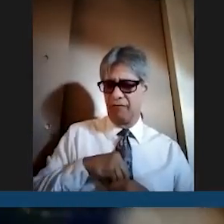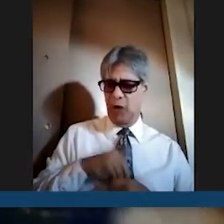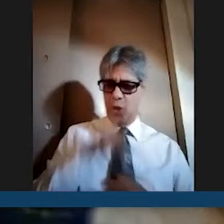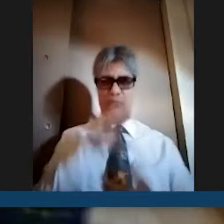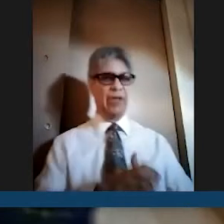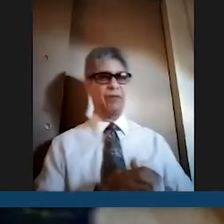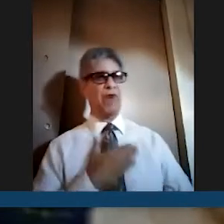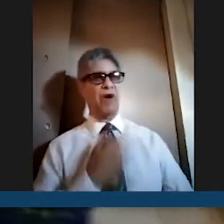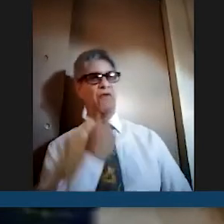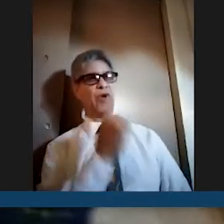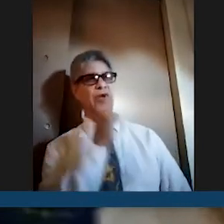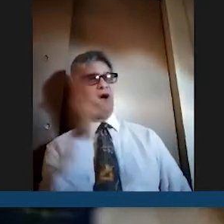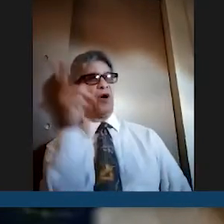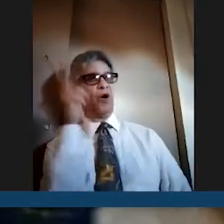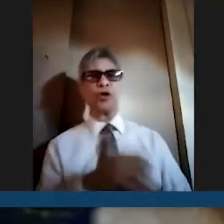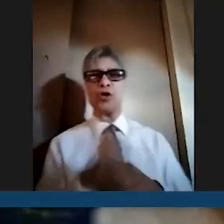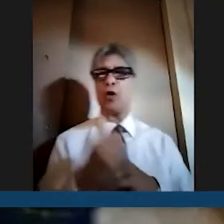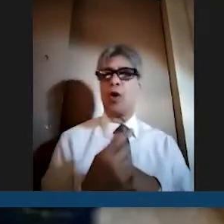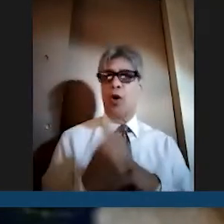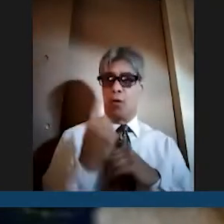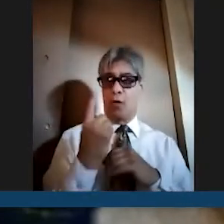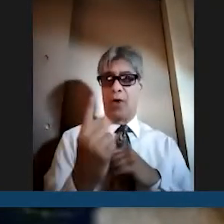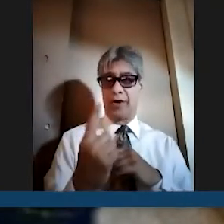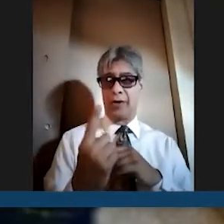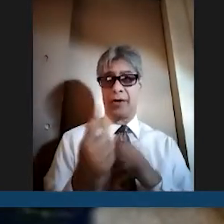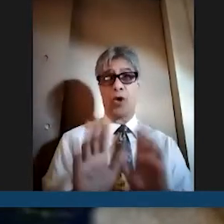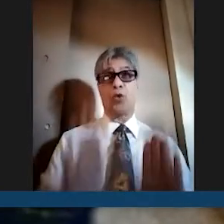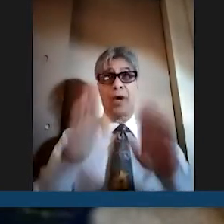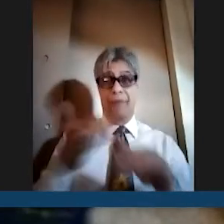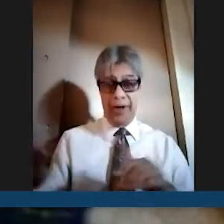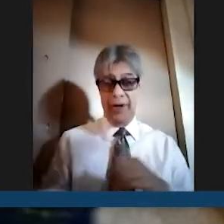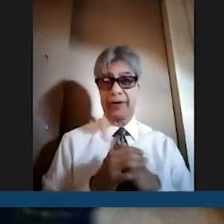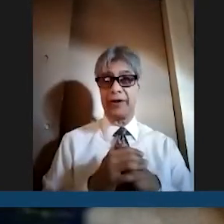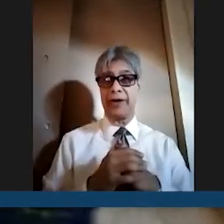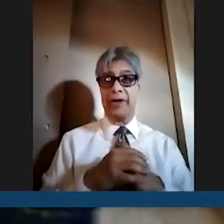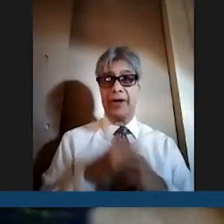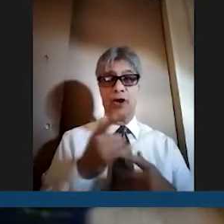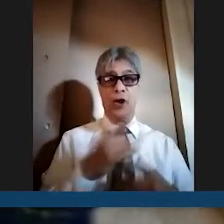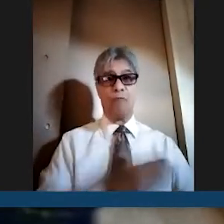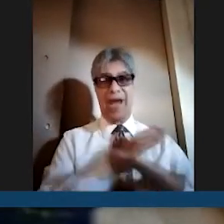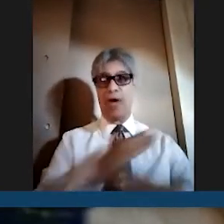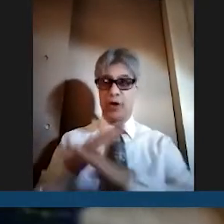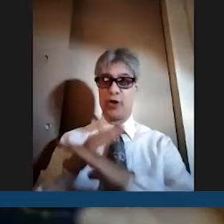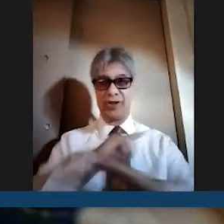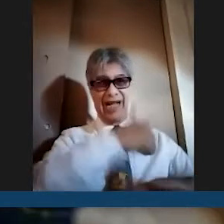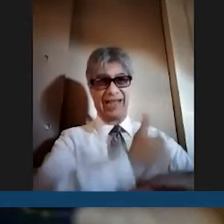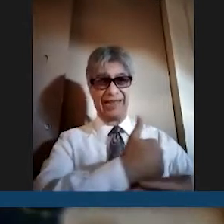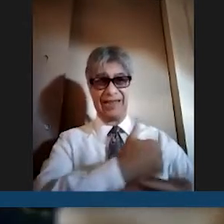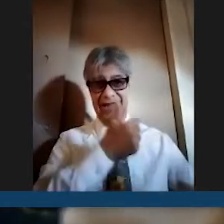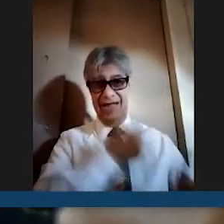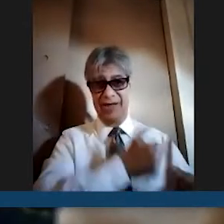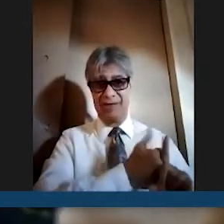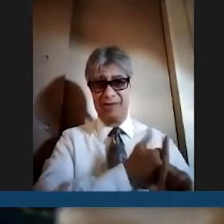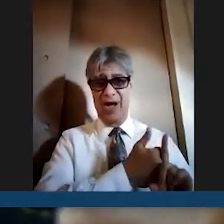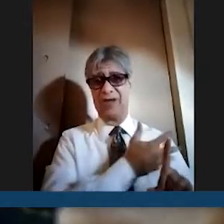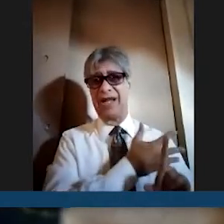so one is like breaking that, you know, barrier that exists within themselves, and being